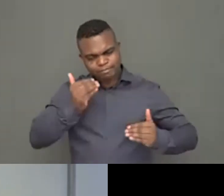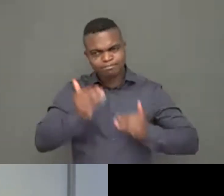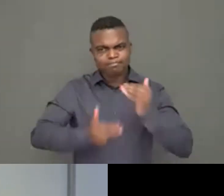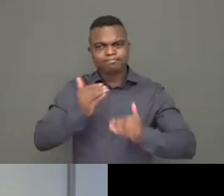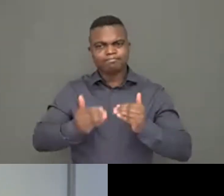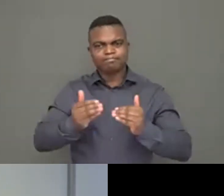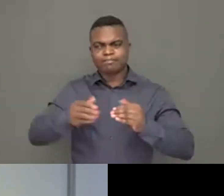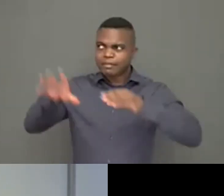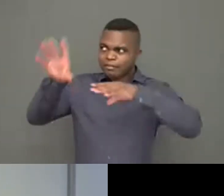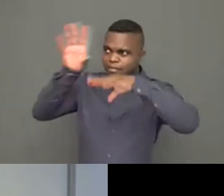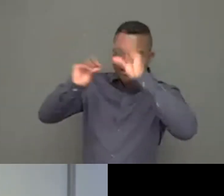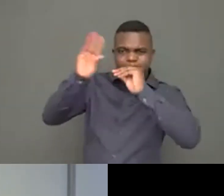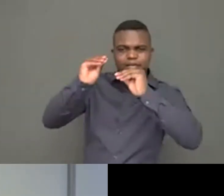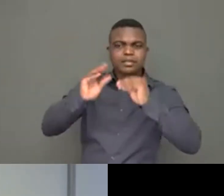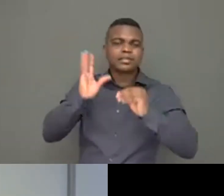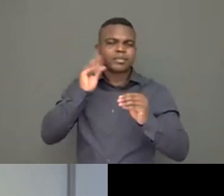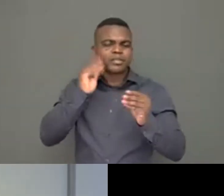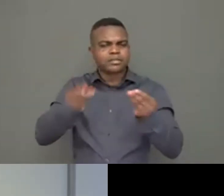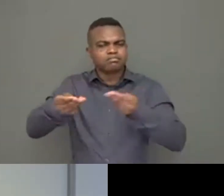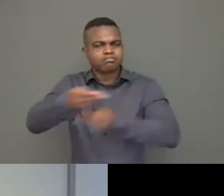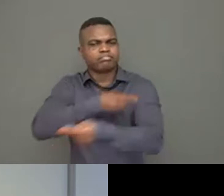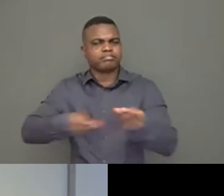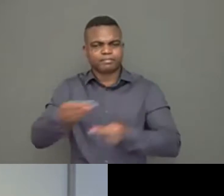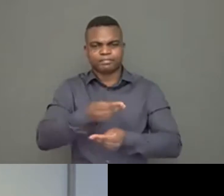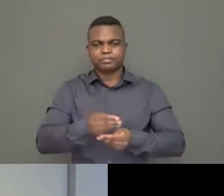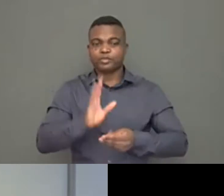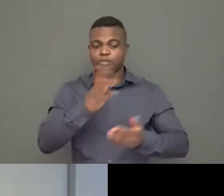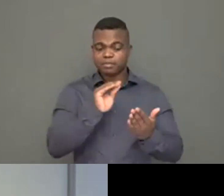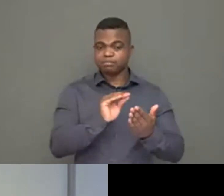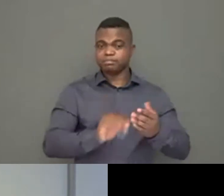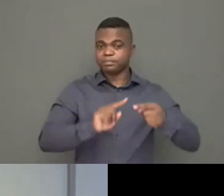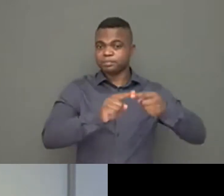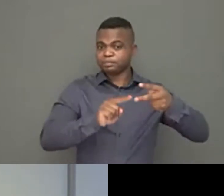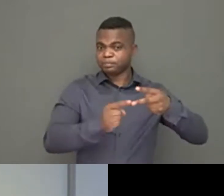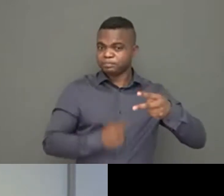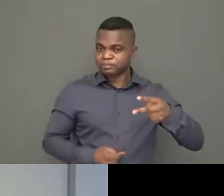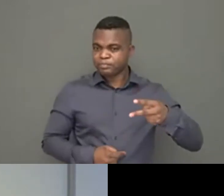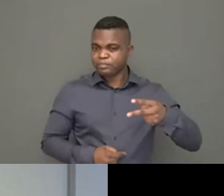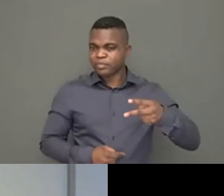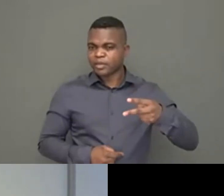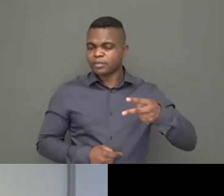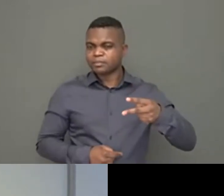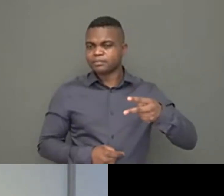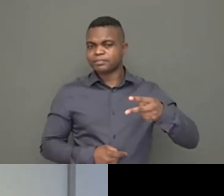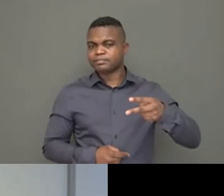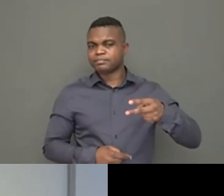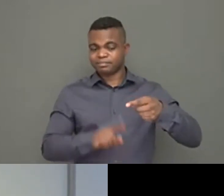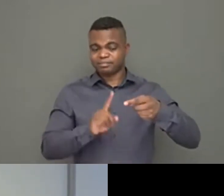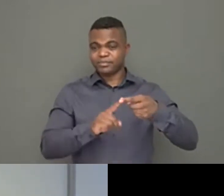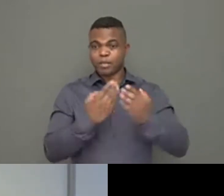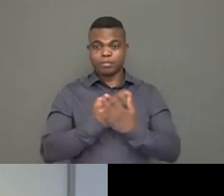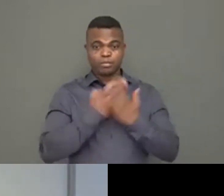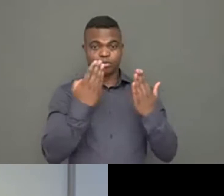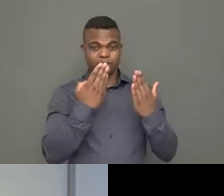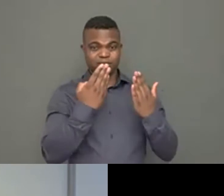of this Friday's International Day of Persons with Disabilities. And interestingly, it's around leadership and